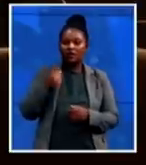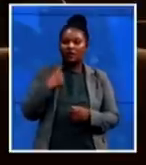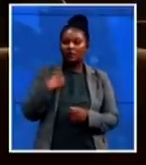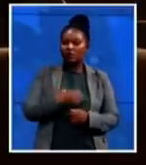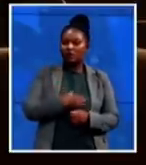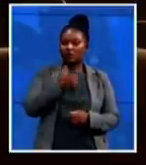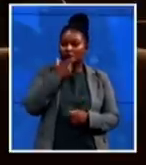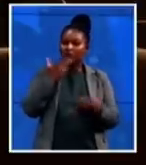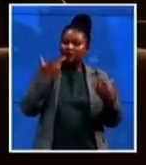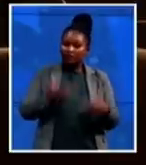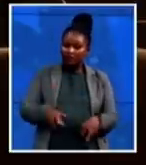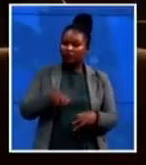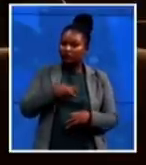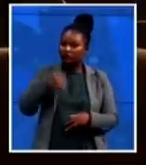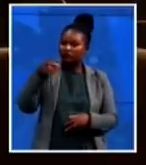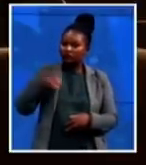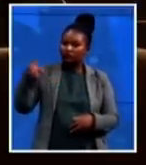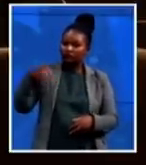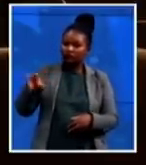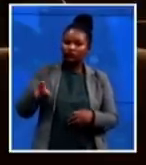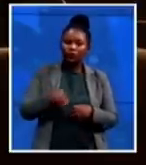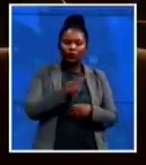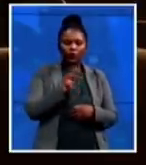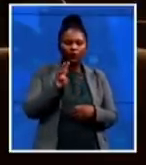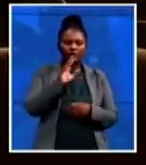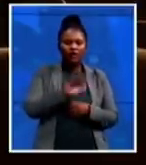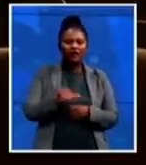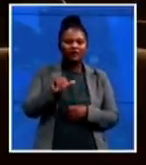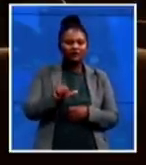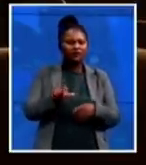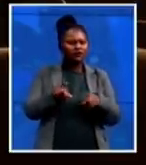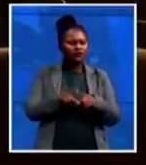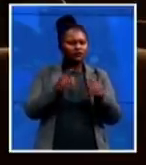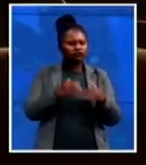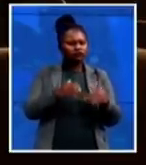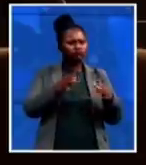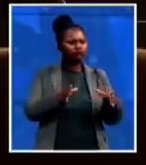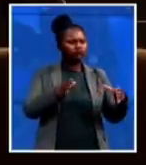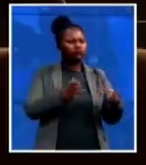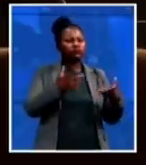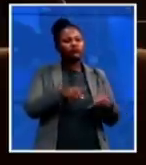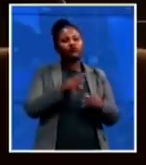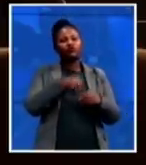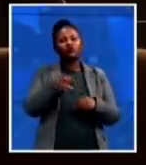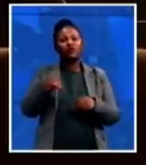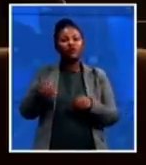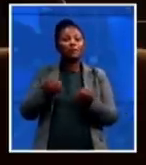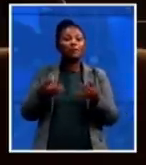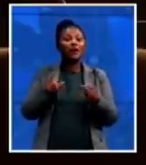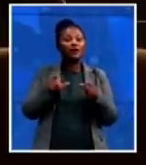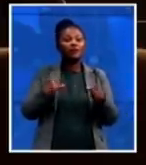West Africa, including half of cabinet. How many people went on this trip, including their various aides?